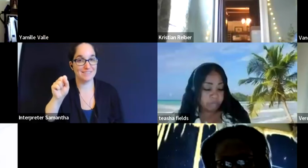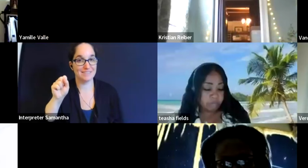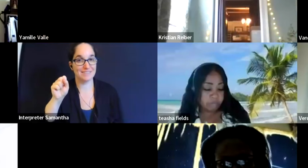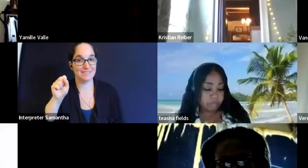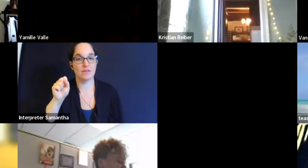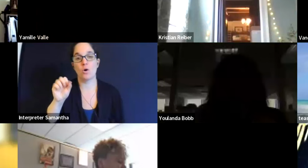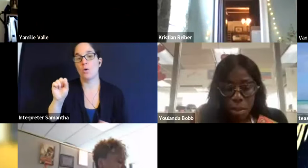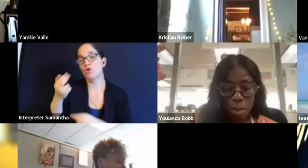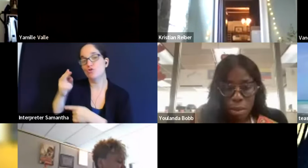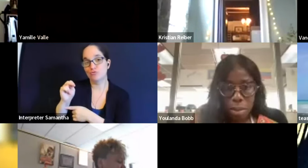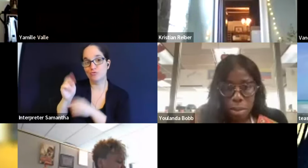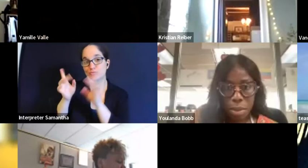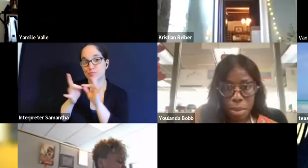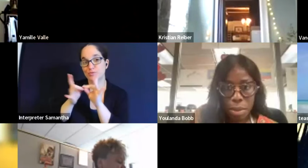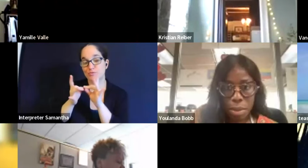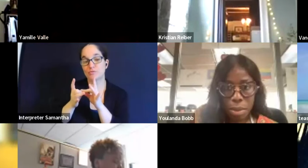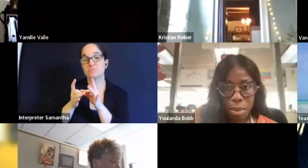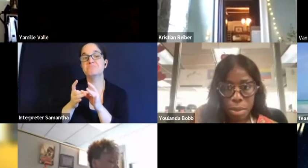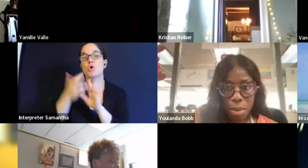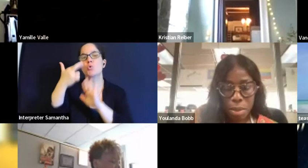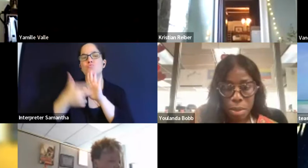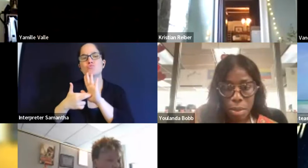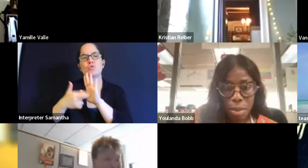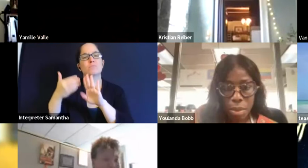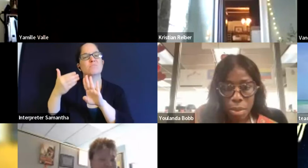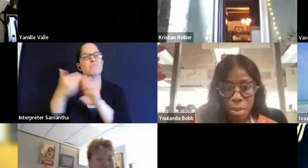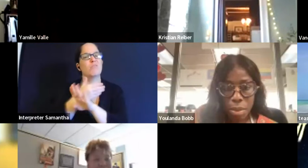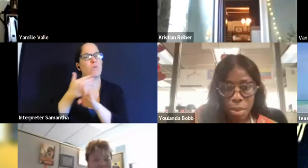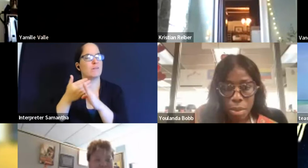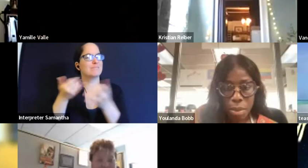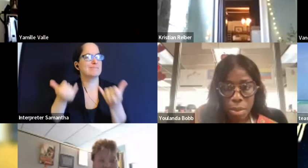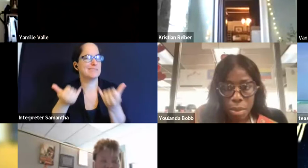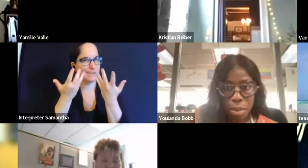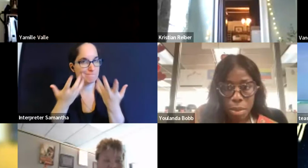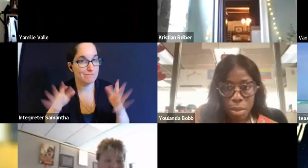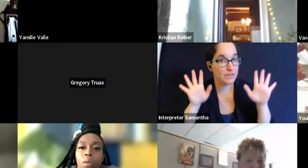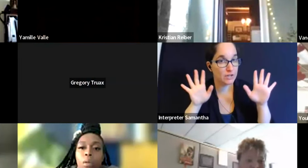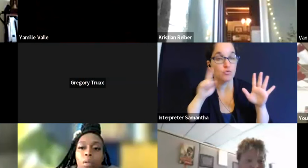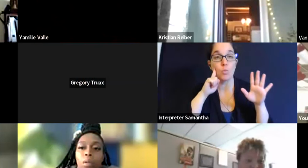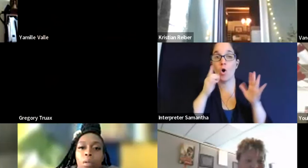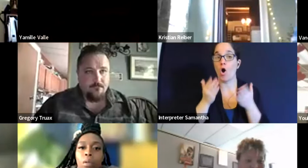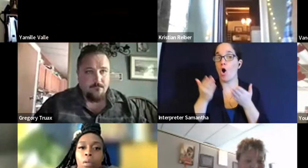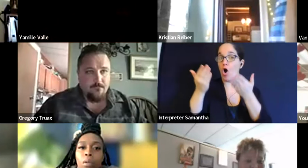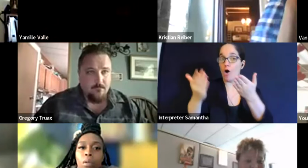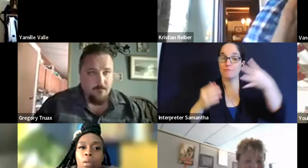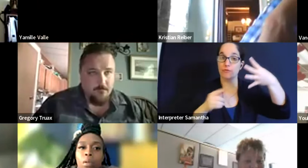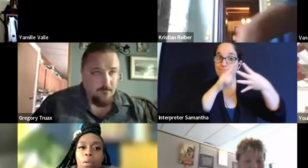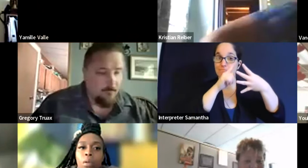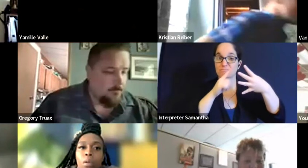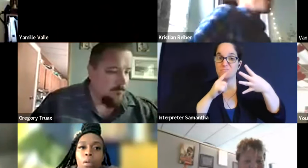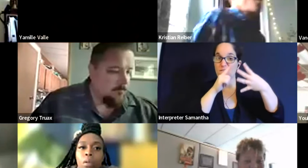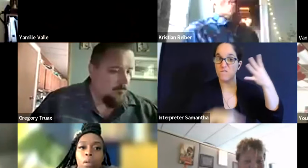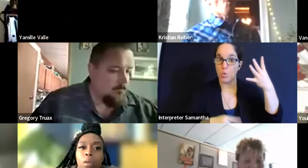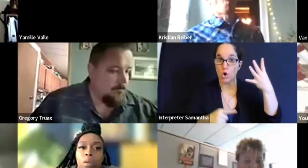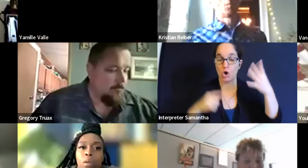had mentioned, some housekeeping items. We are offering 4 credit hours for this workshop